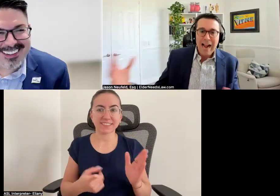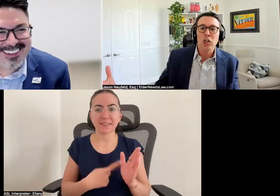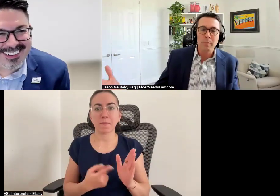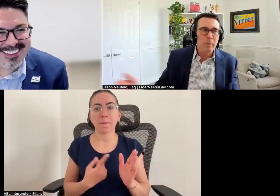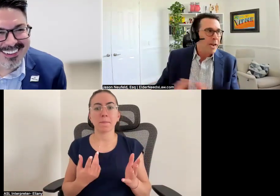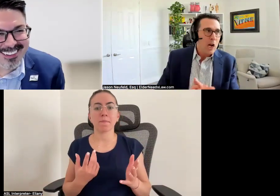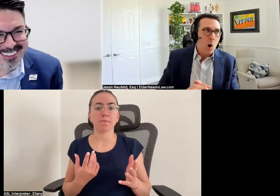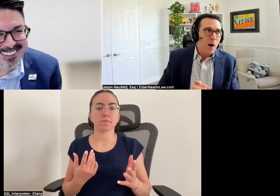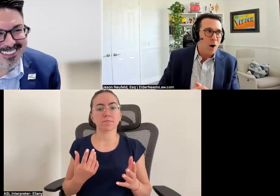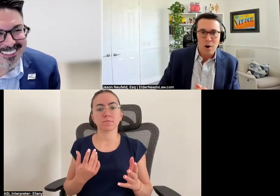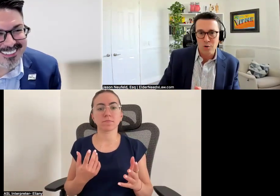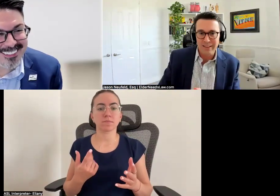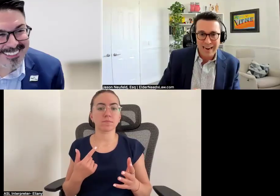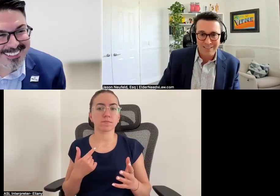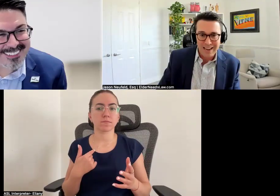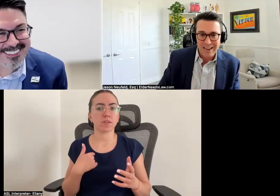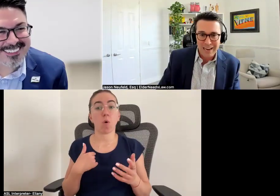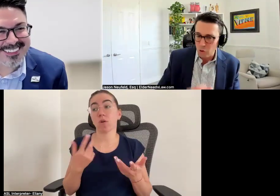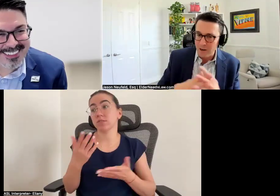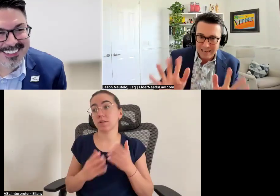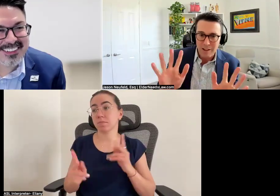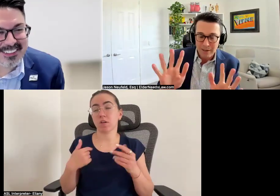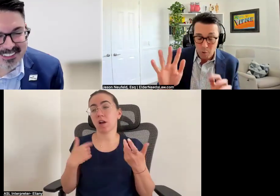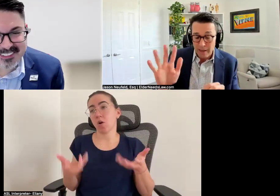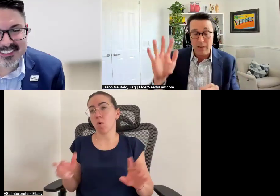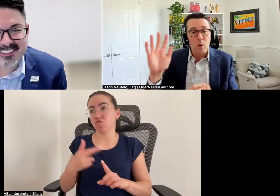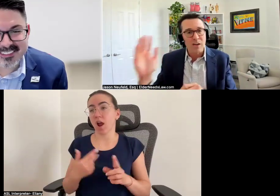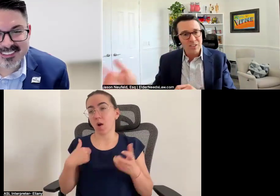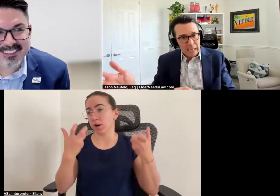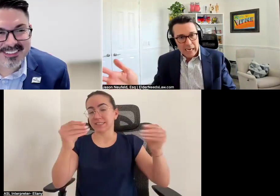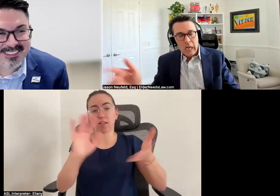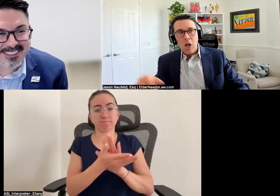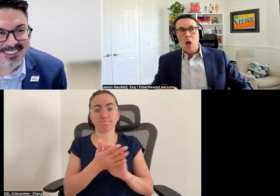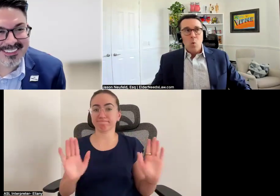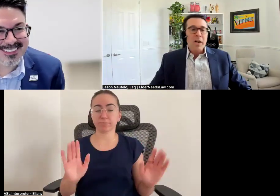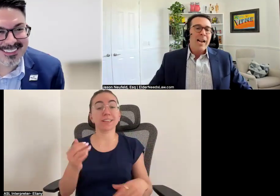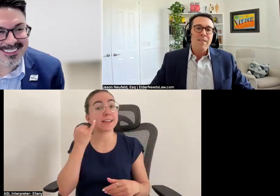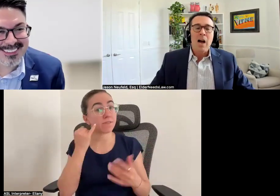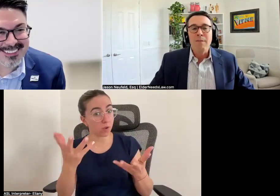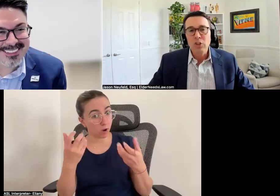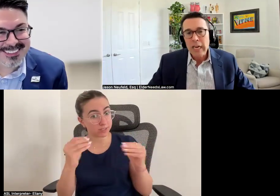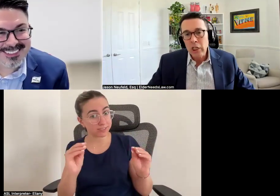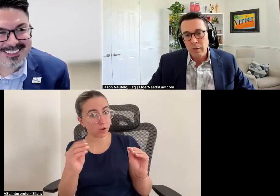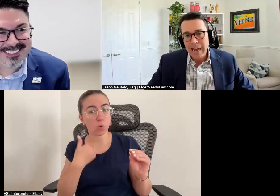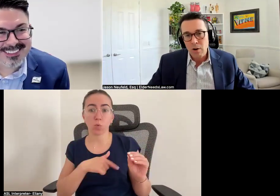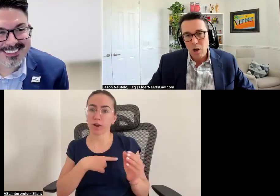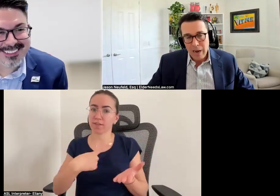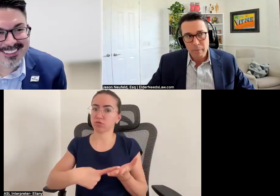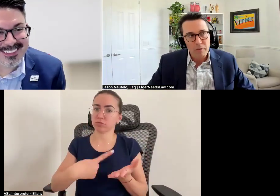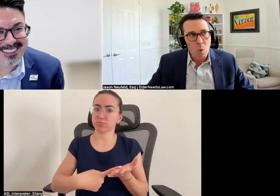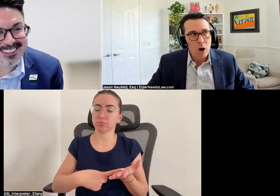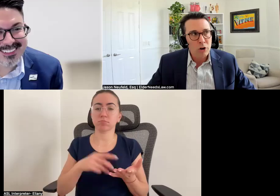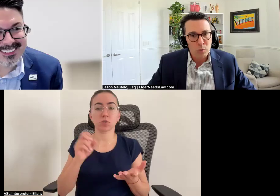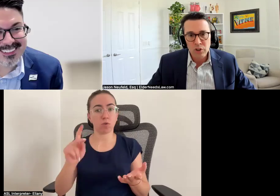very rationally people might go, I don't want to rent it out. I just want to sell it and be done with it. If they want to sell it, we need to have a conversation about,